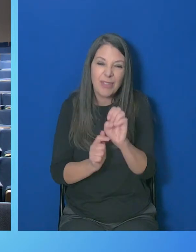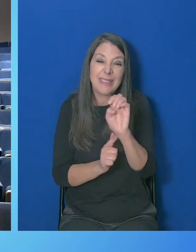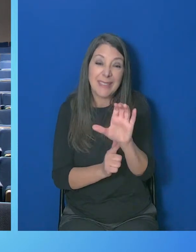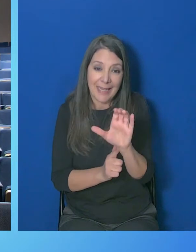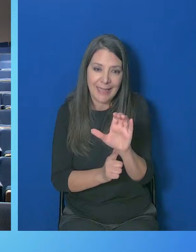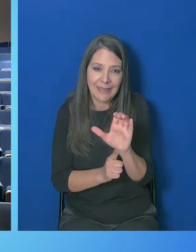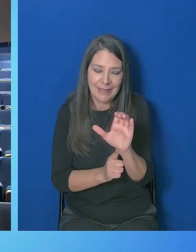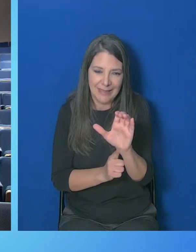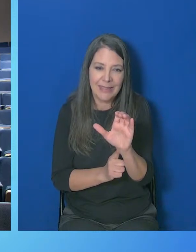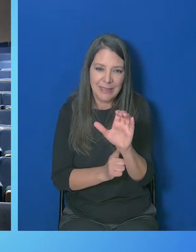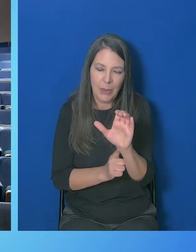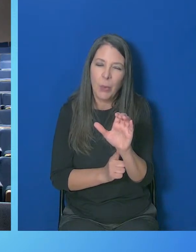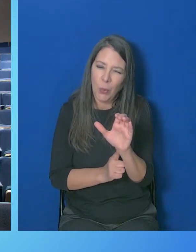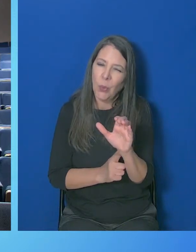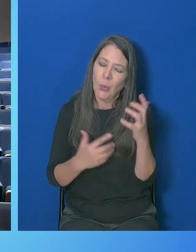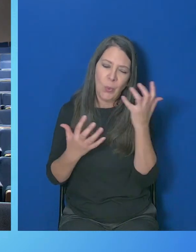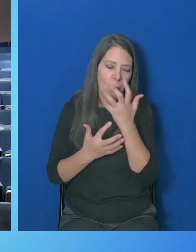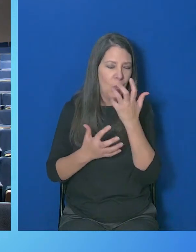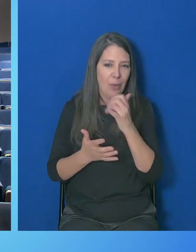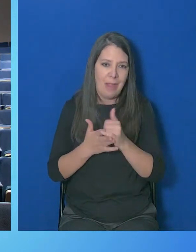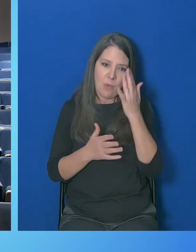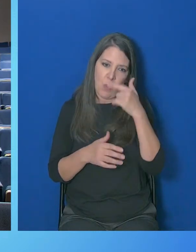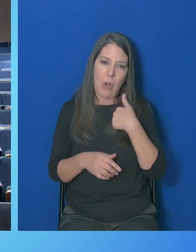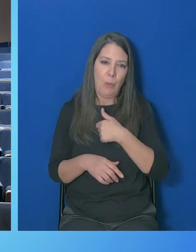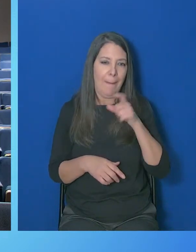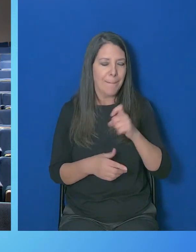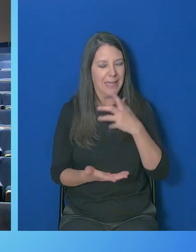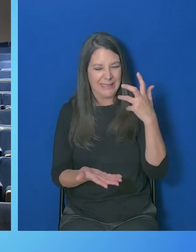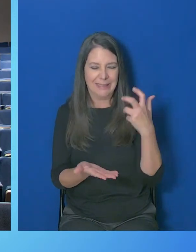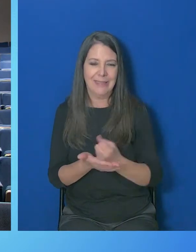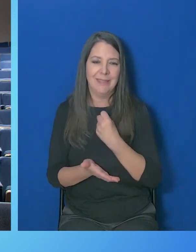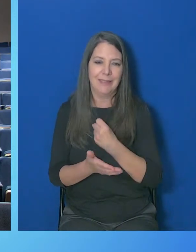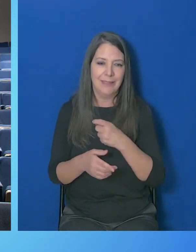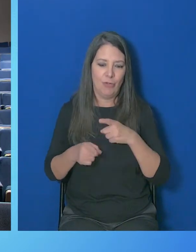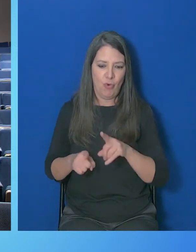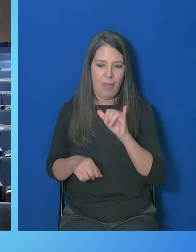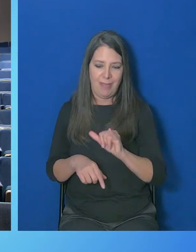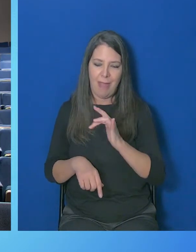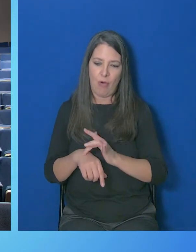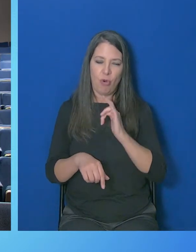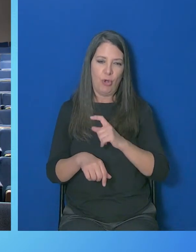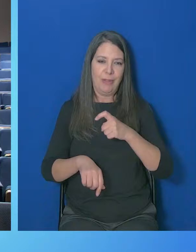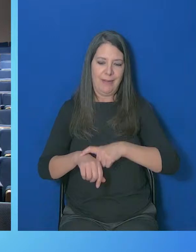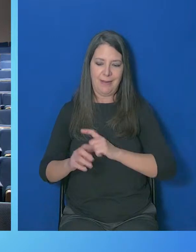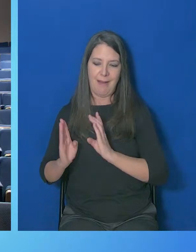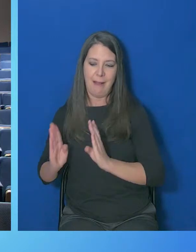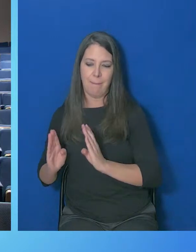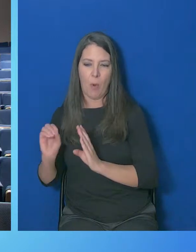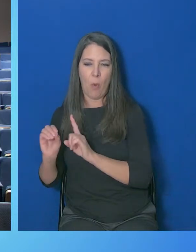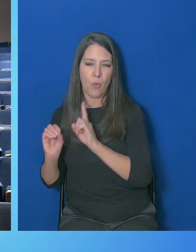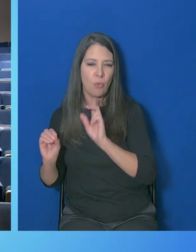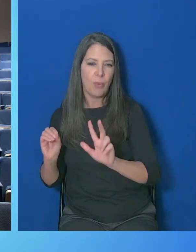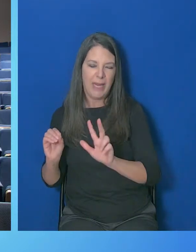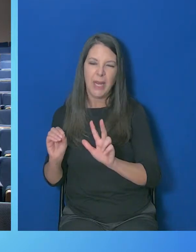That is why we have to capitalize and invest in this period. It's as simple as that.